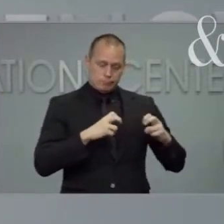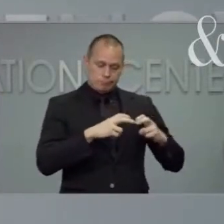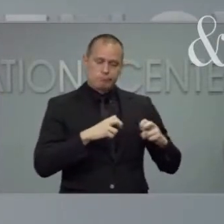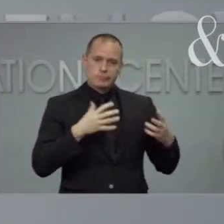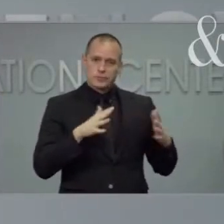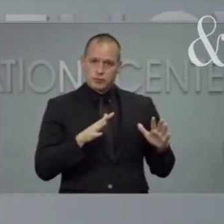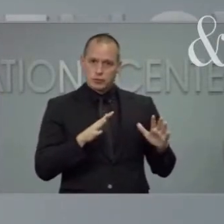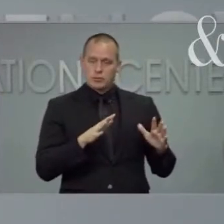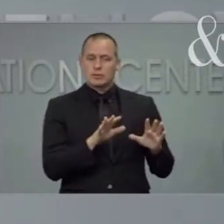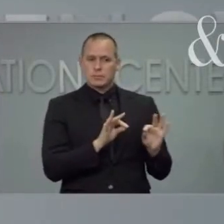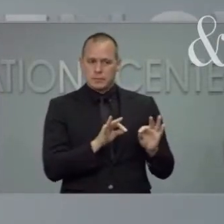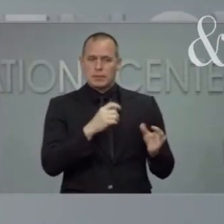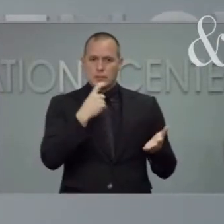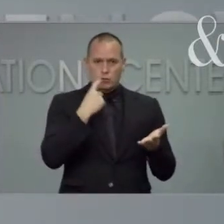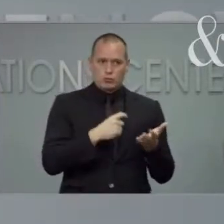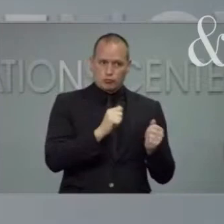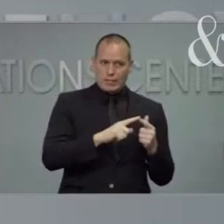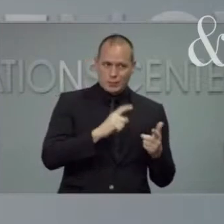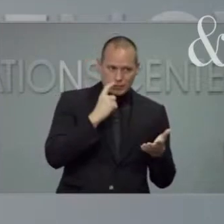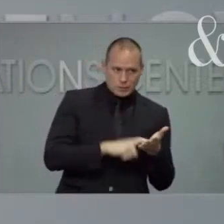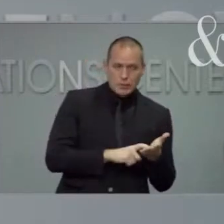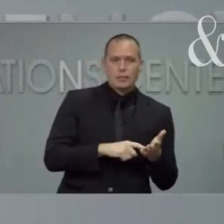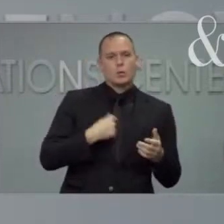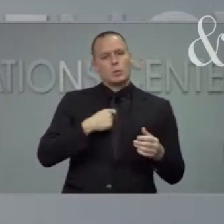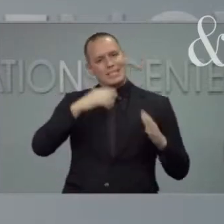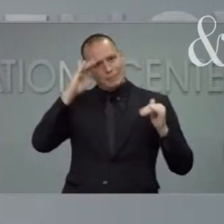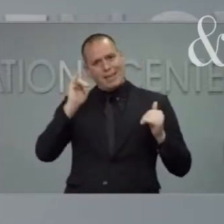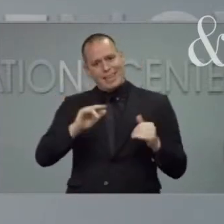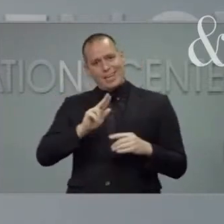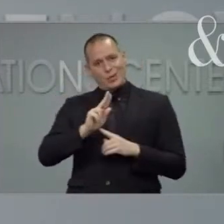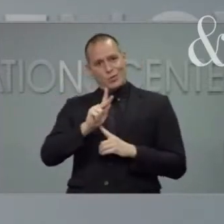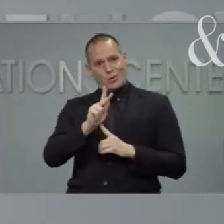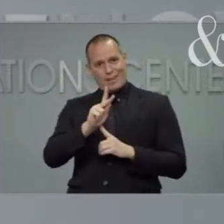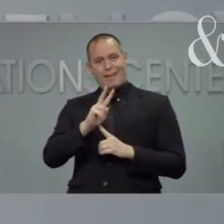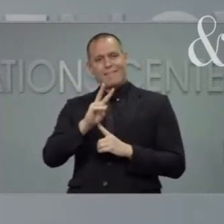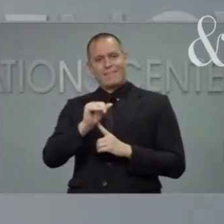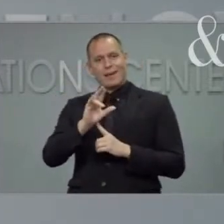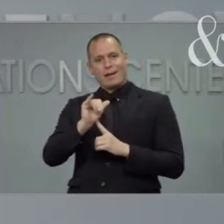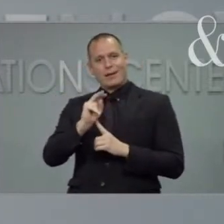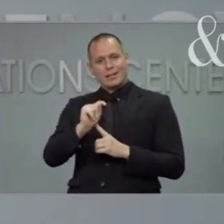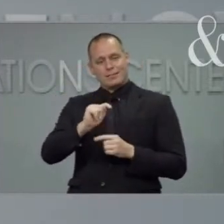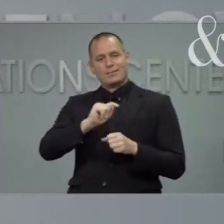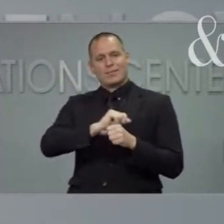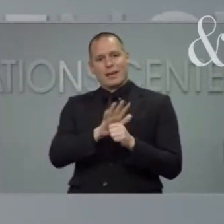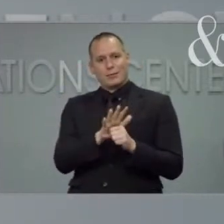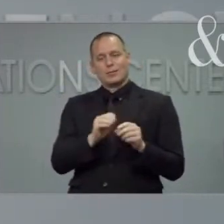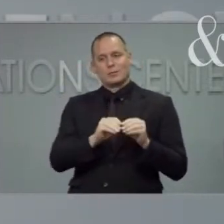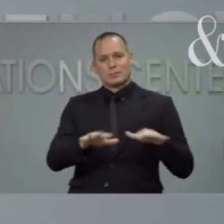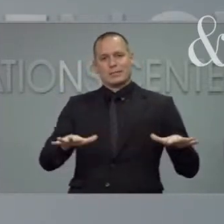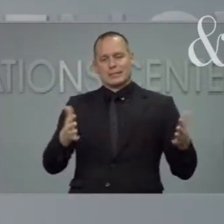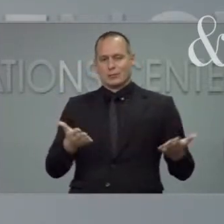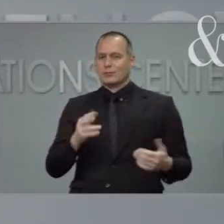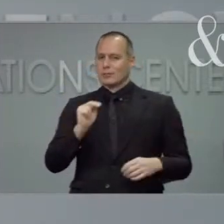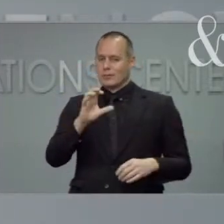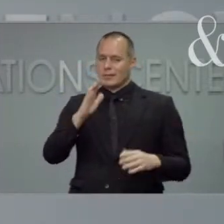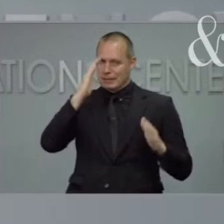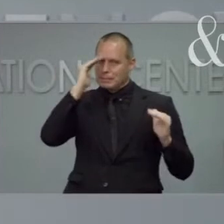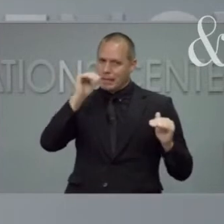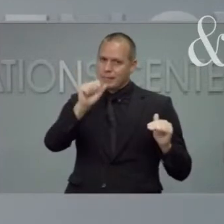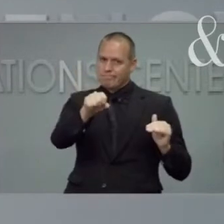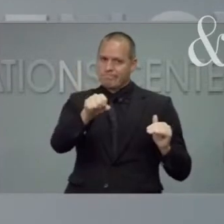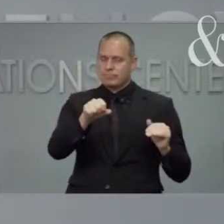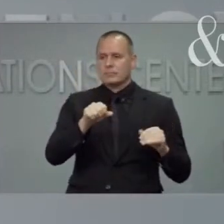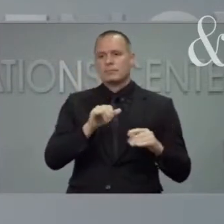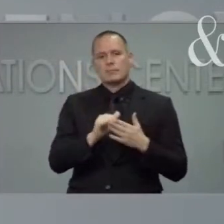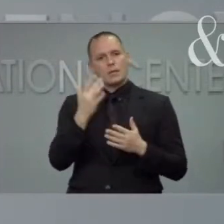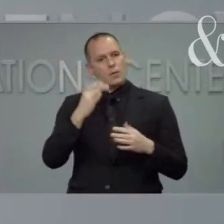that virus to continue to spread, that strain of the virus or the variant of the virus to continue to spread in North Carolina, which is exactly why we have to